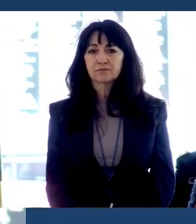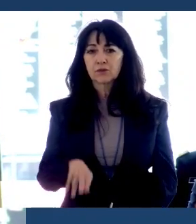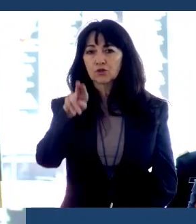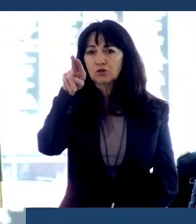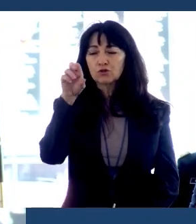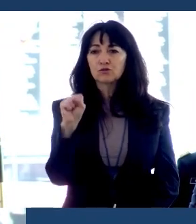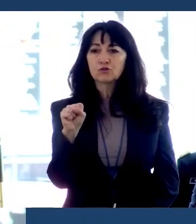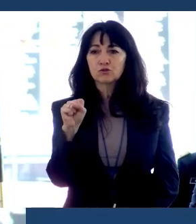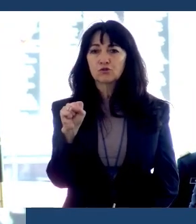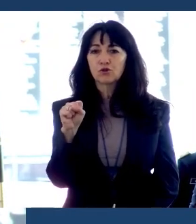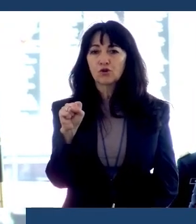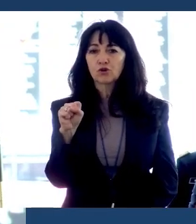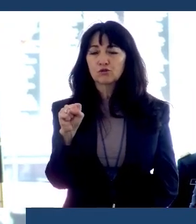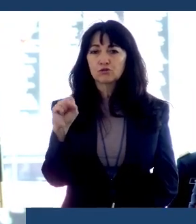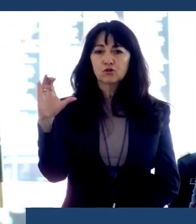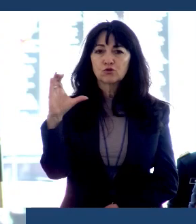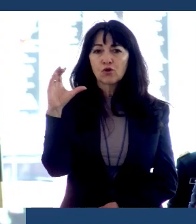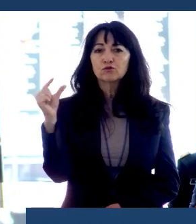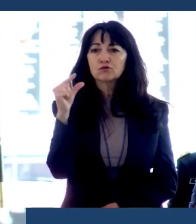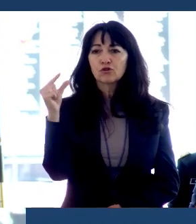United States Coast Guard.